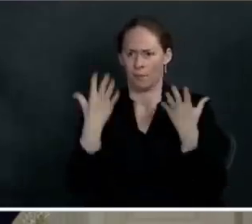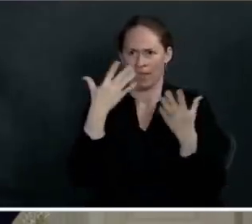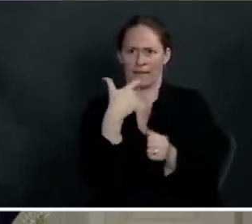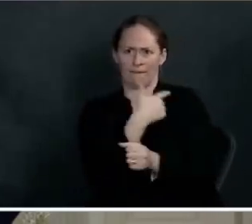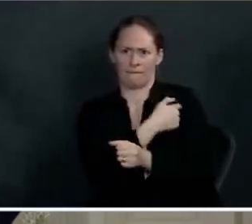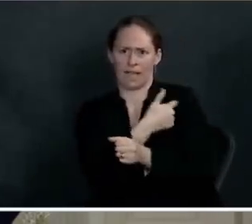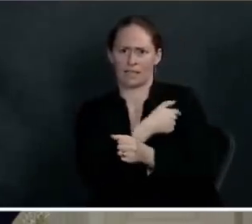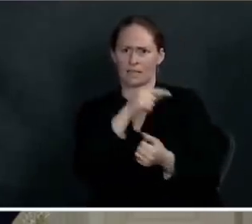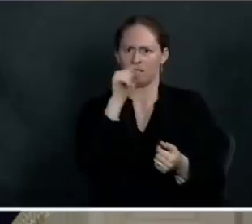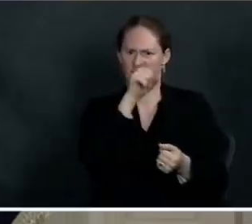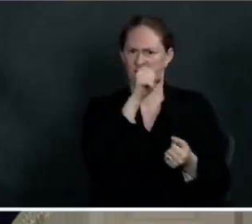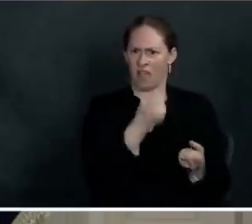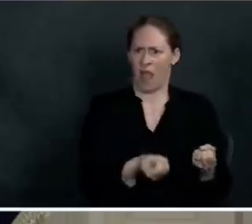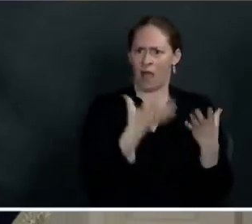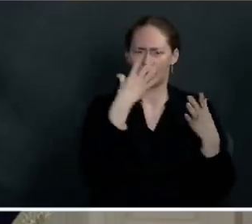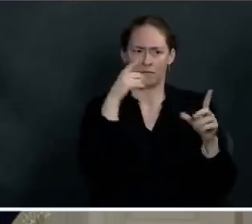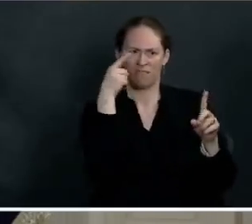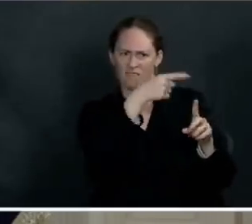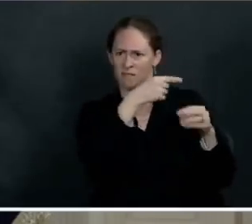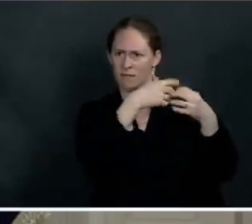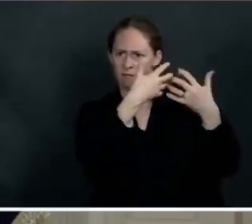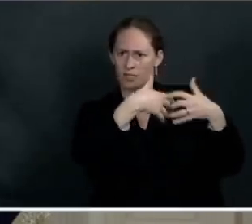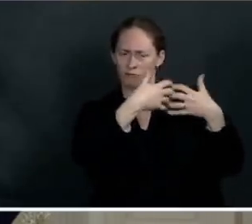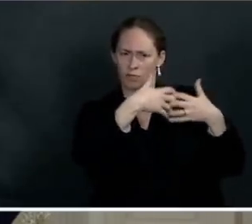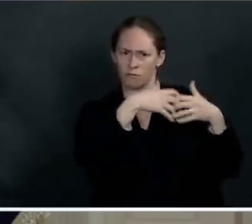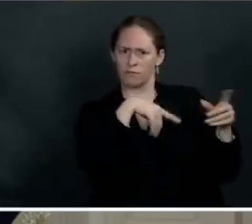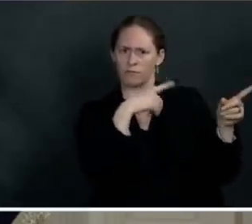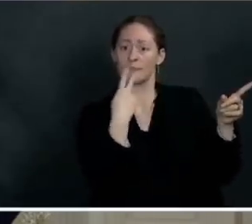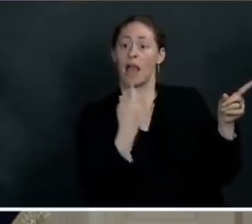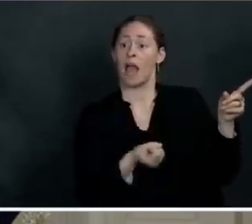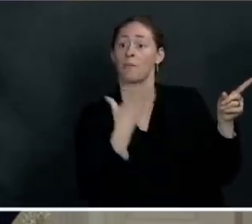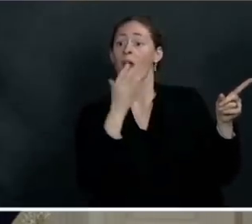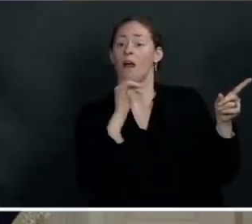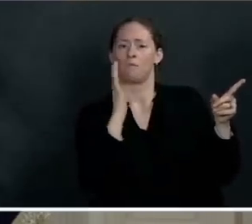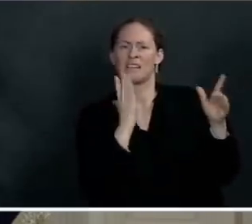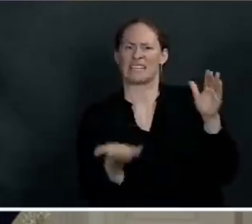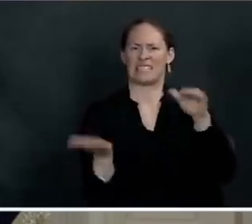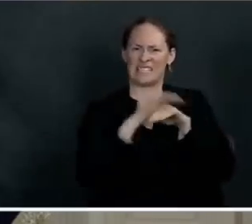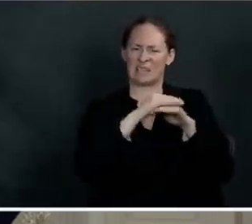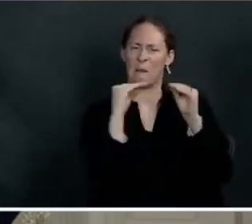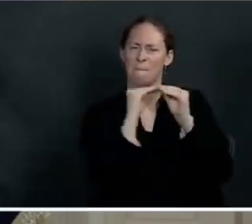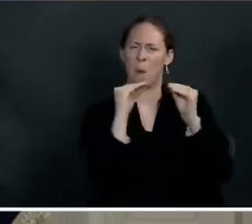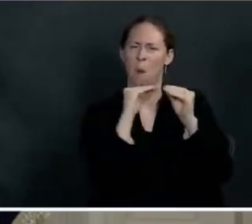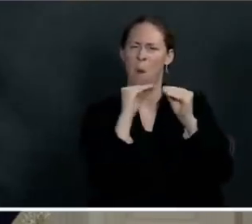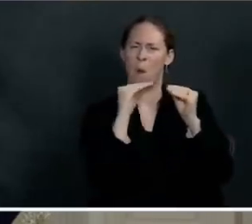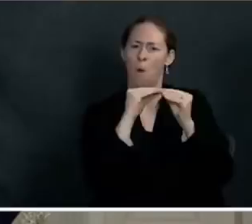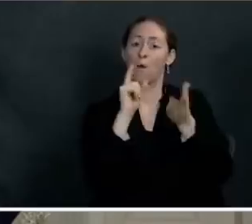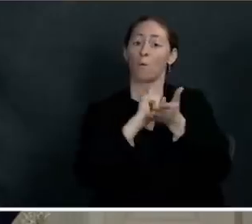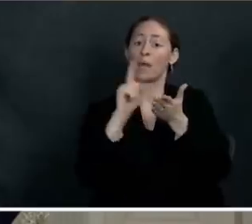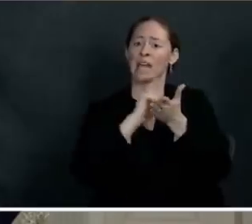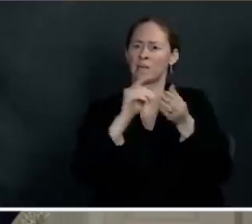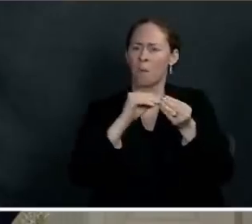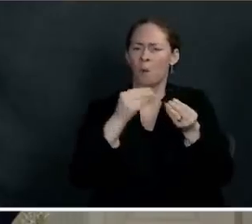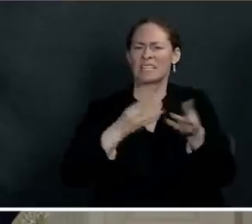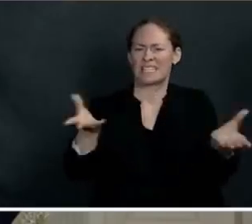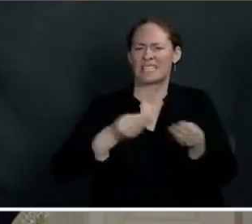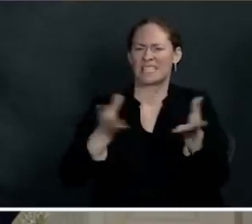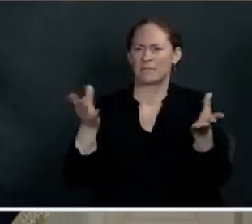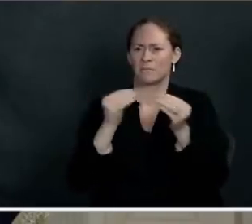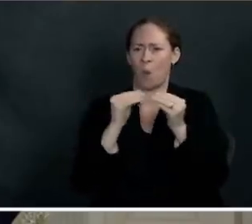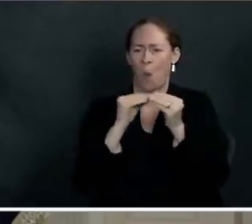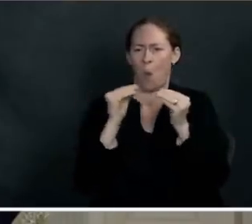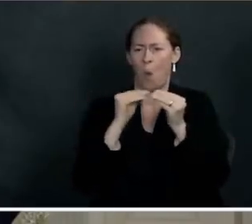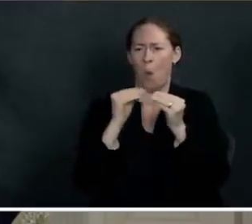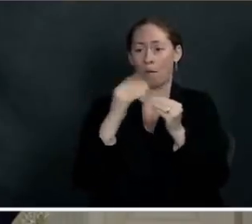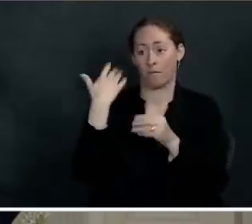announce that we will increase overall weekly vaccination distributions to states, tribes, and territories from 8.6